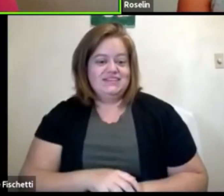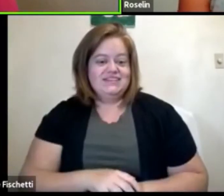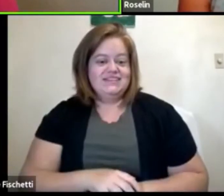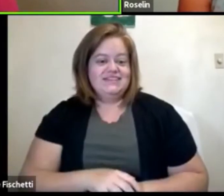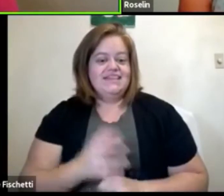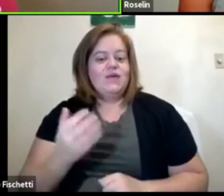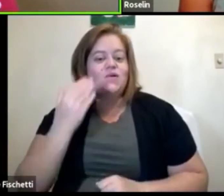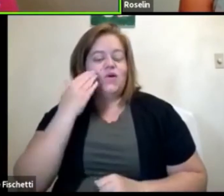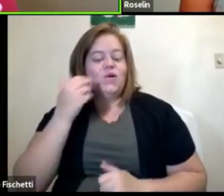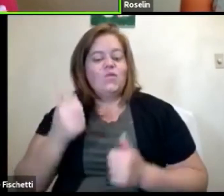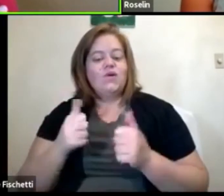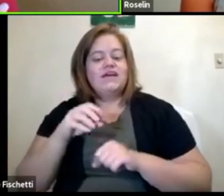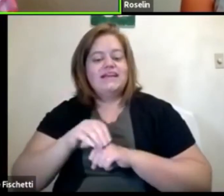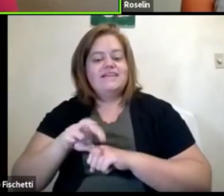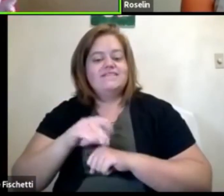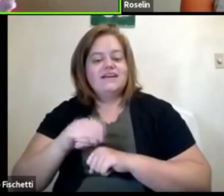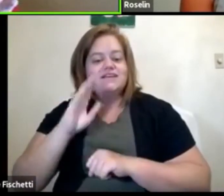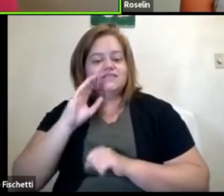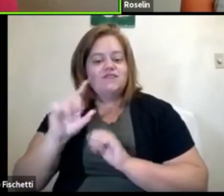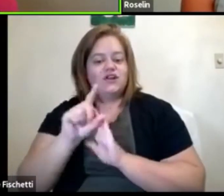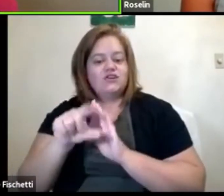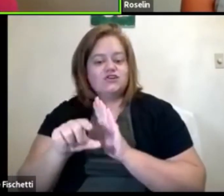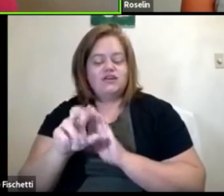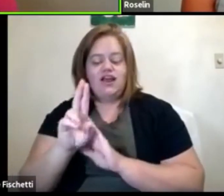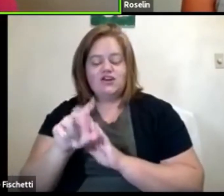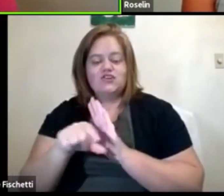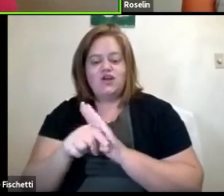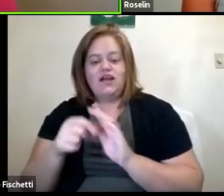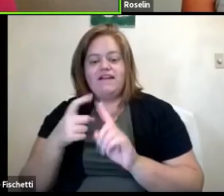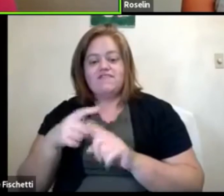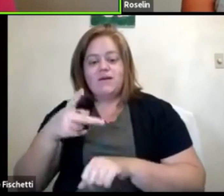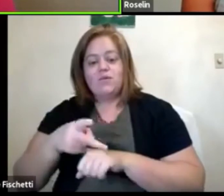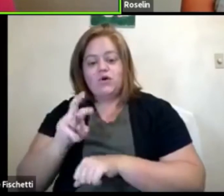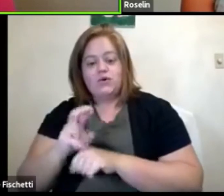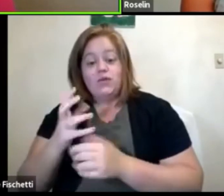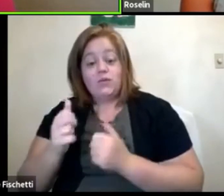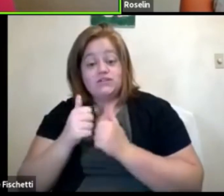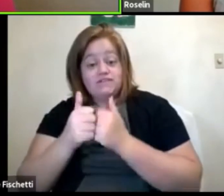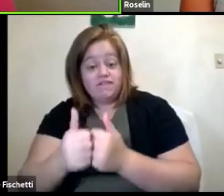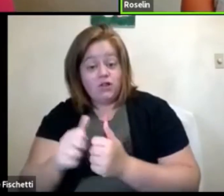advice would you give to undergrads from Puerto Rico who want to follow in your footsteps?